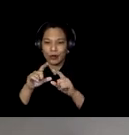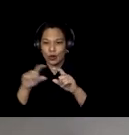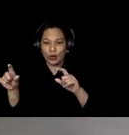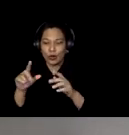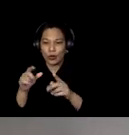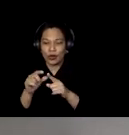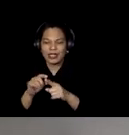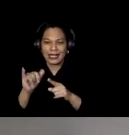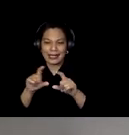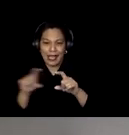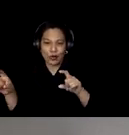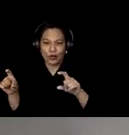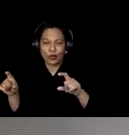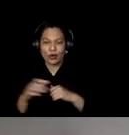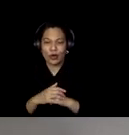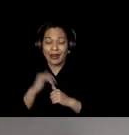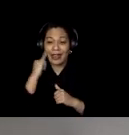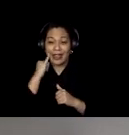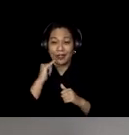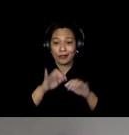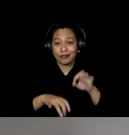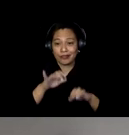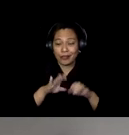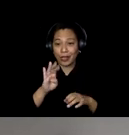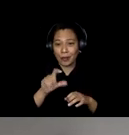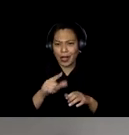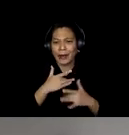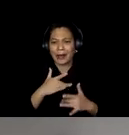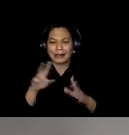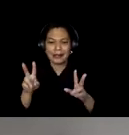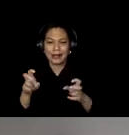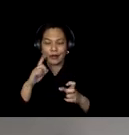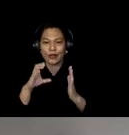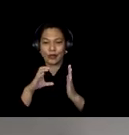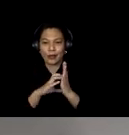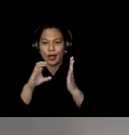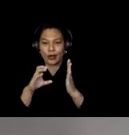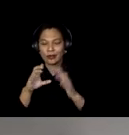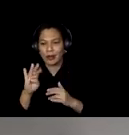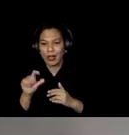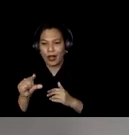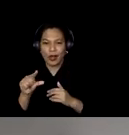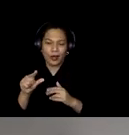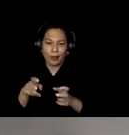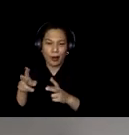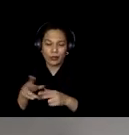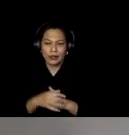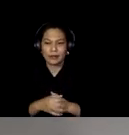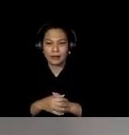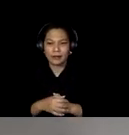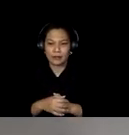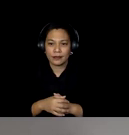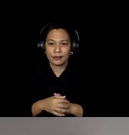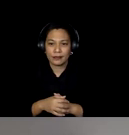the page. If you're writing a blog, usually it's like the title of the blog post. So again, another place you want to try to get